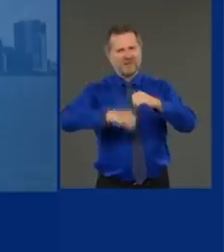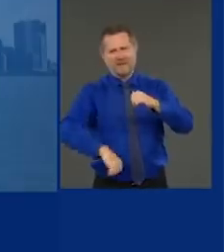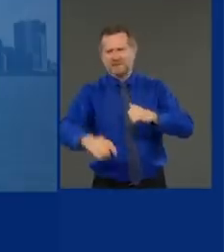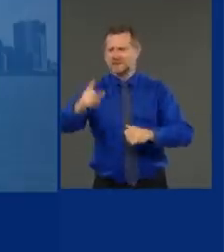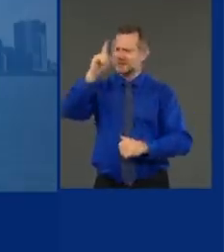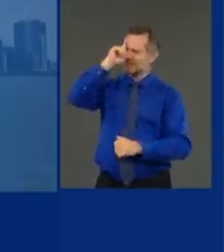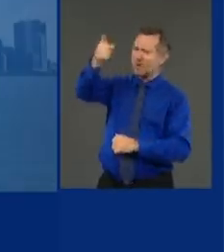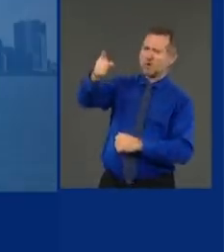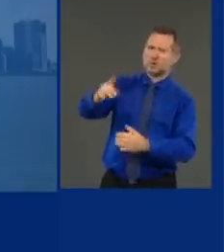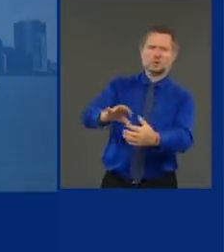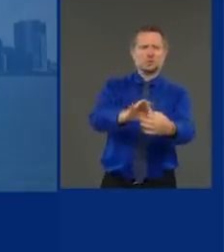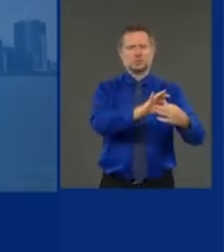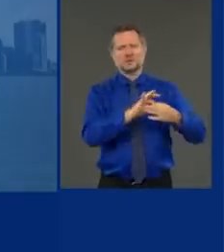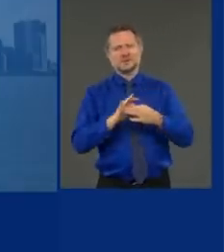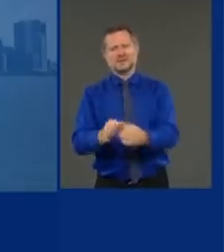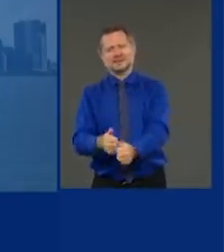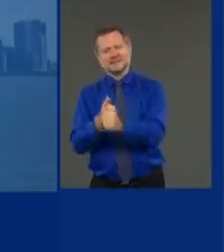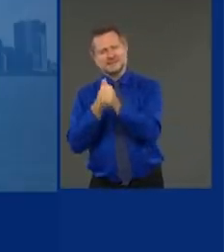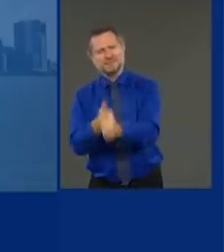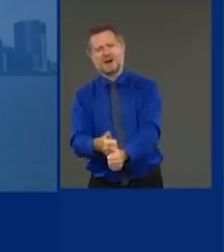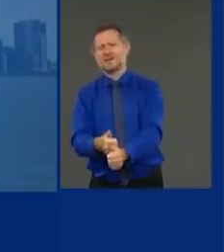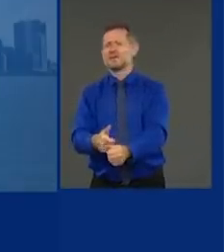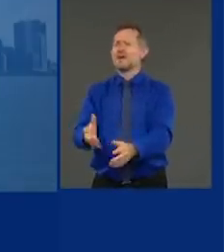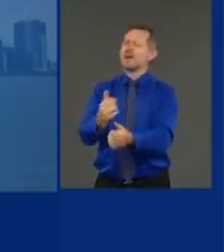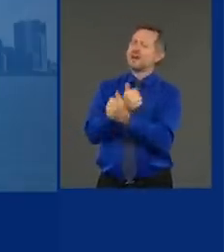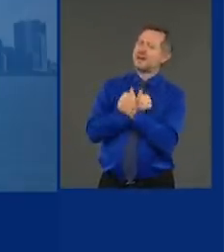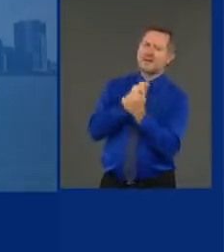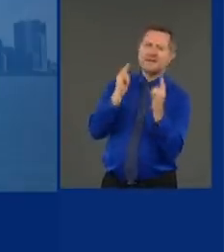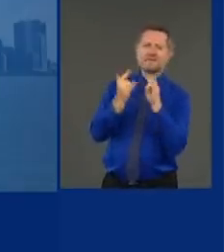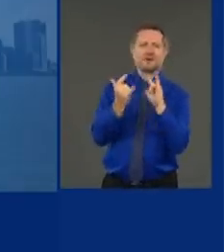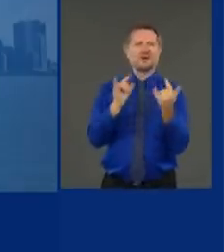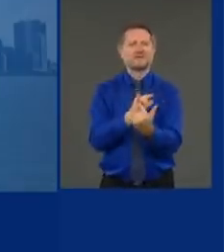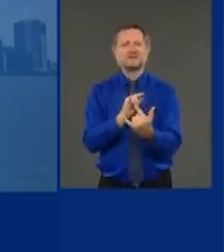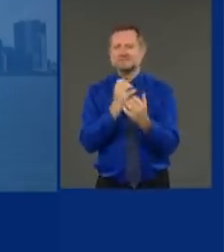and united and disciplined and loving. They should try it in Washington.